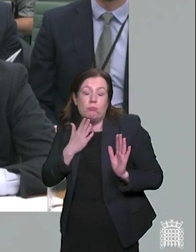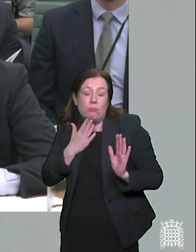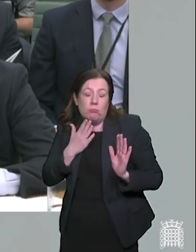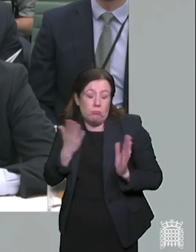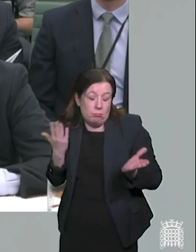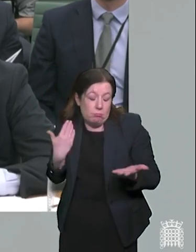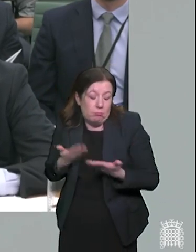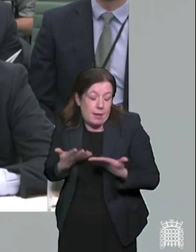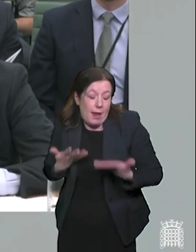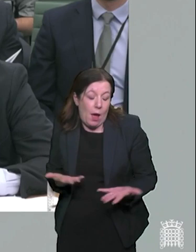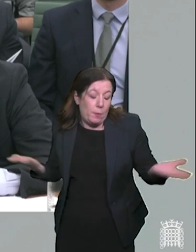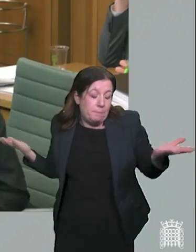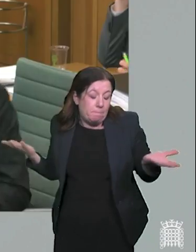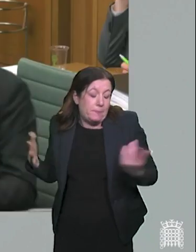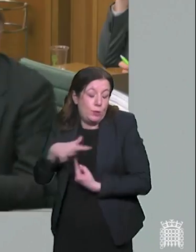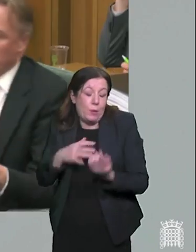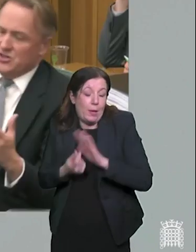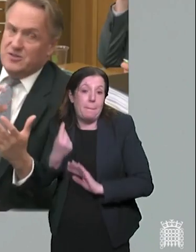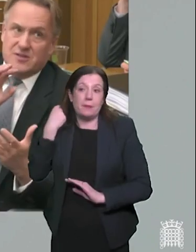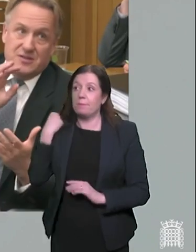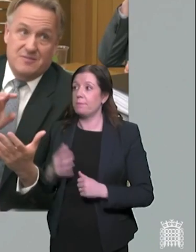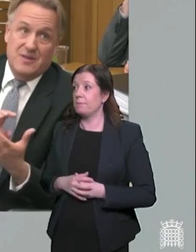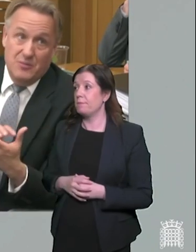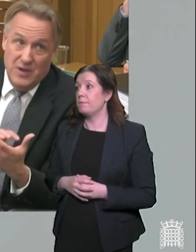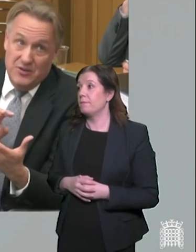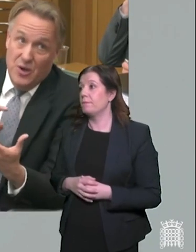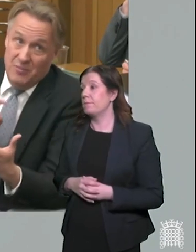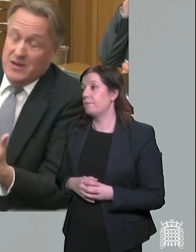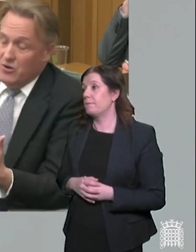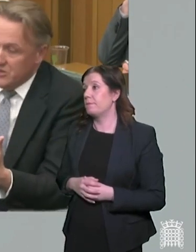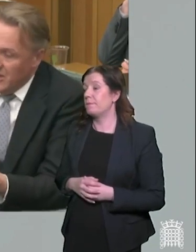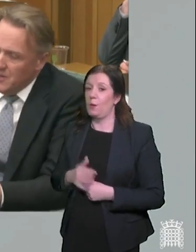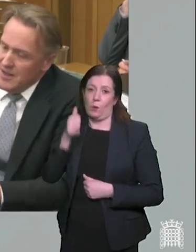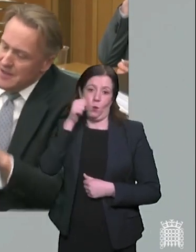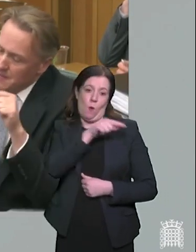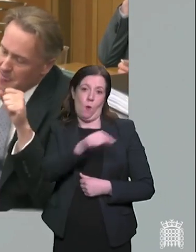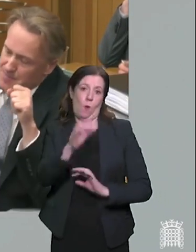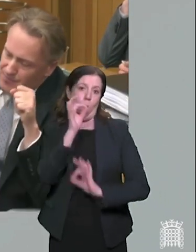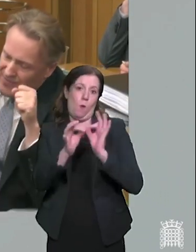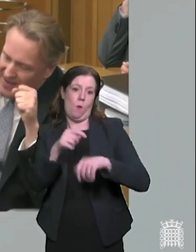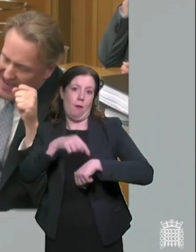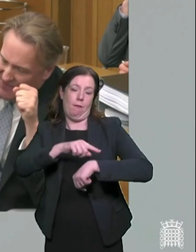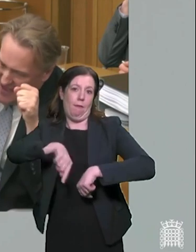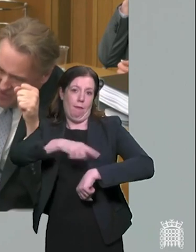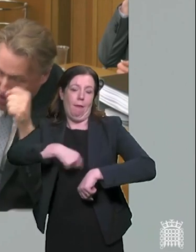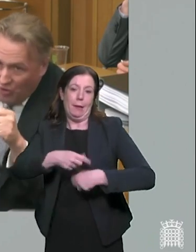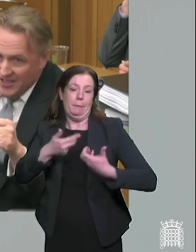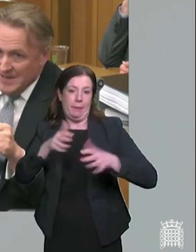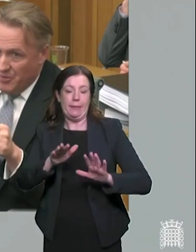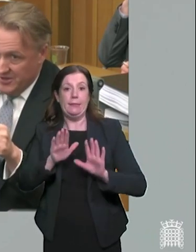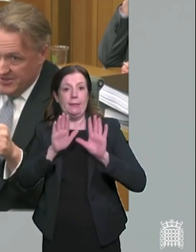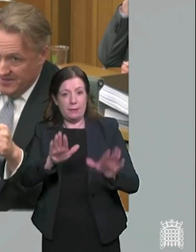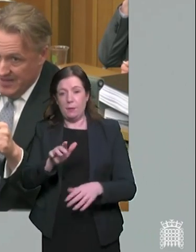we are where we are. So I don't want to try your patience, because you have been here a long time. If